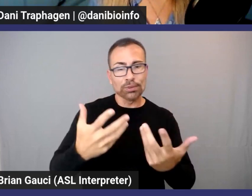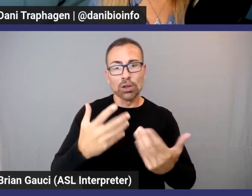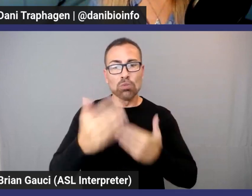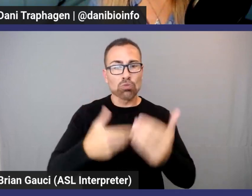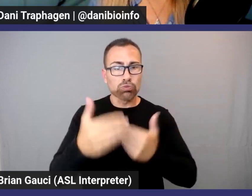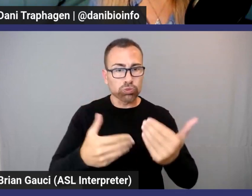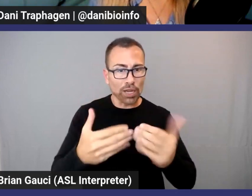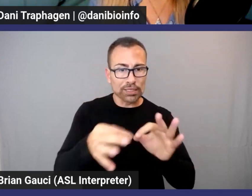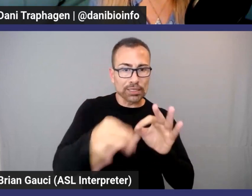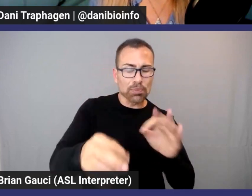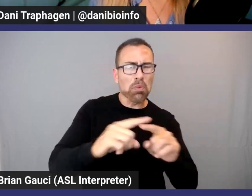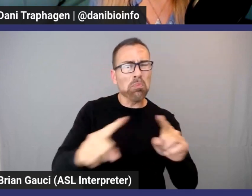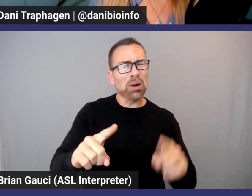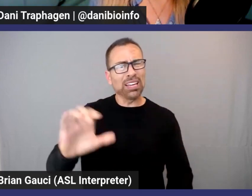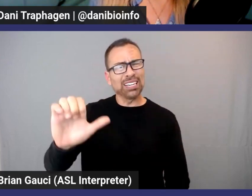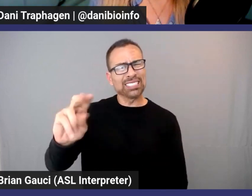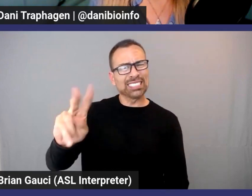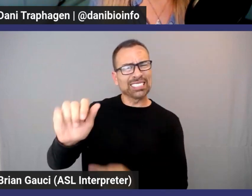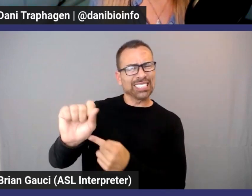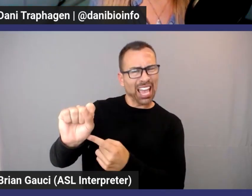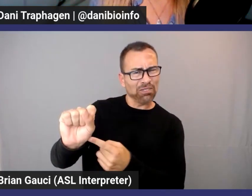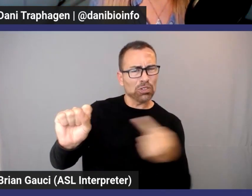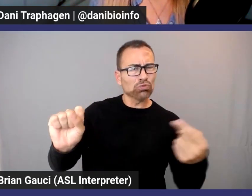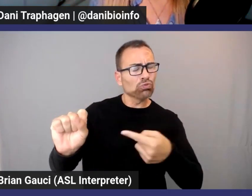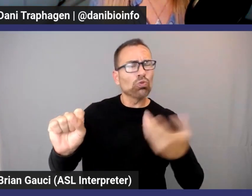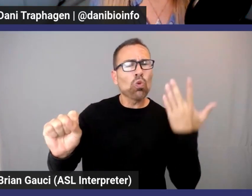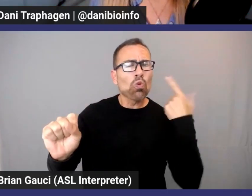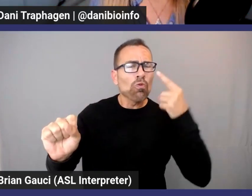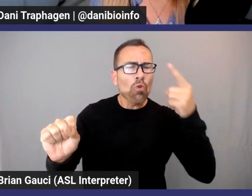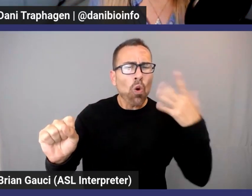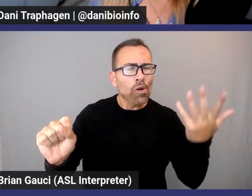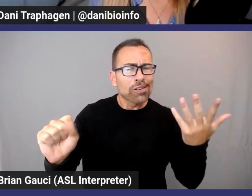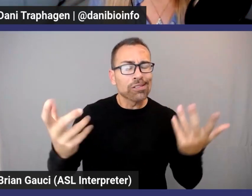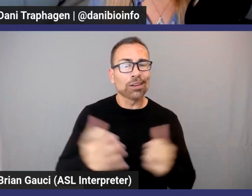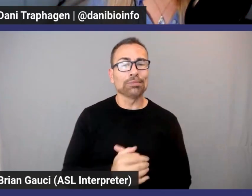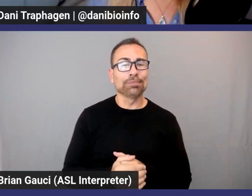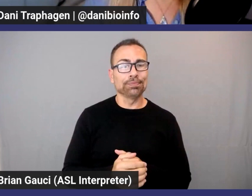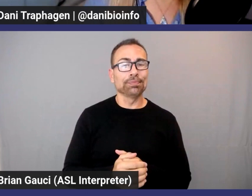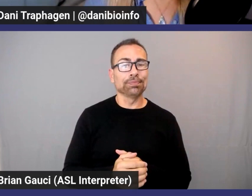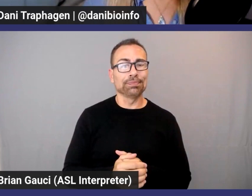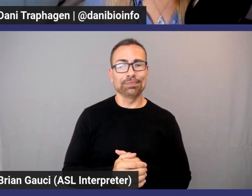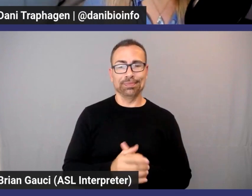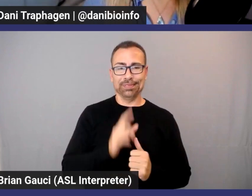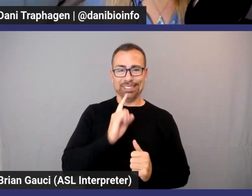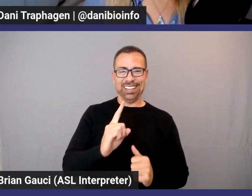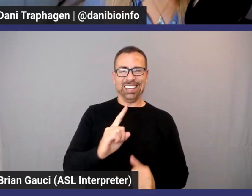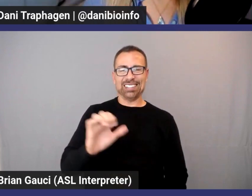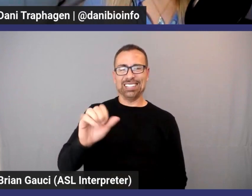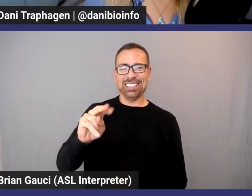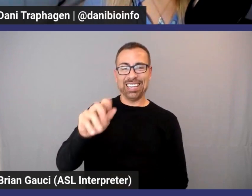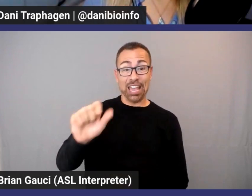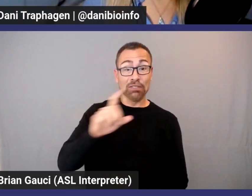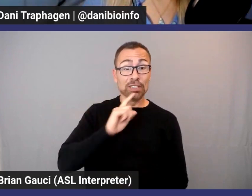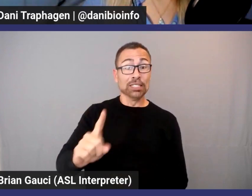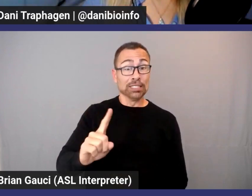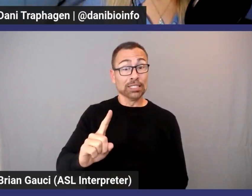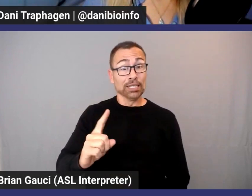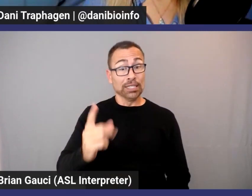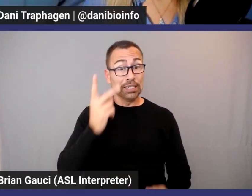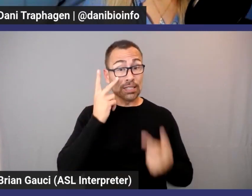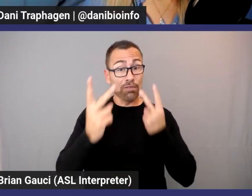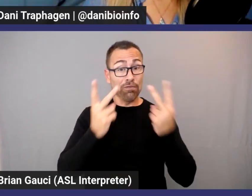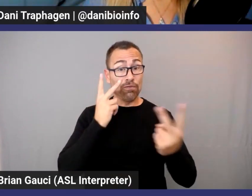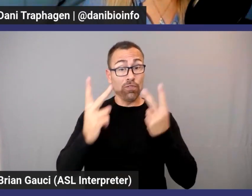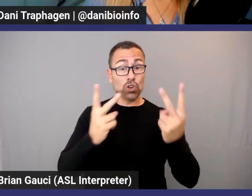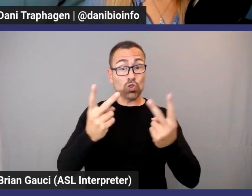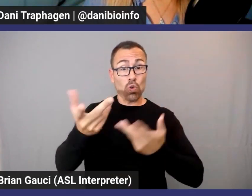SageMaker Canvas and the problem that it helps solve? Absolutely. So SageMaker Canvas is a visual interface tool that we designed